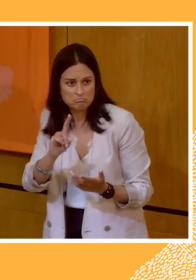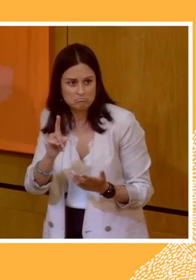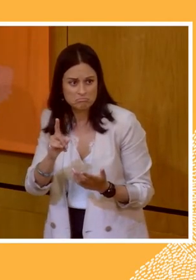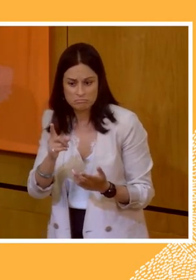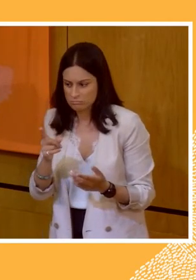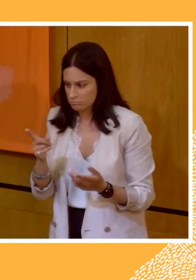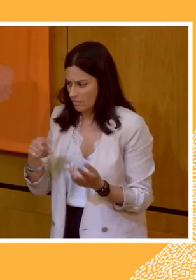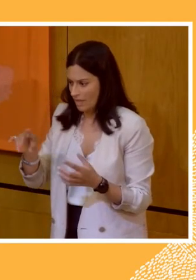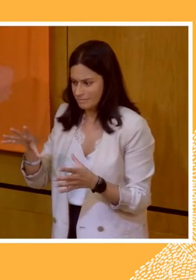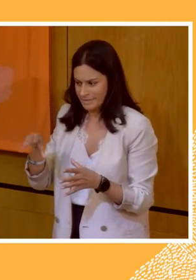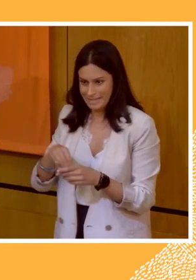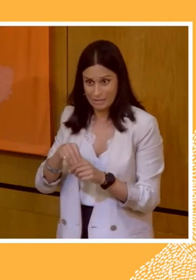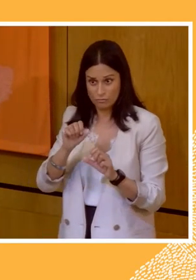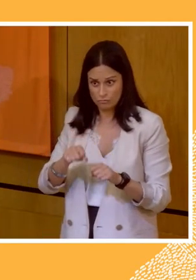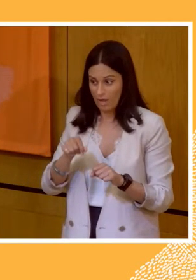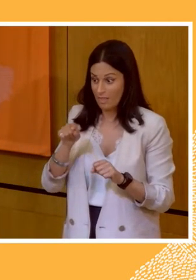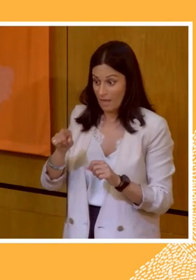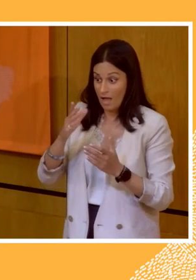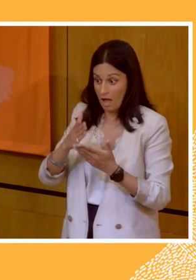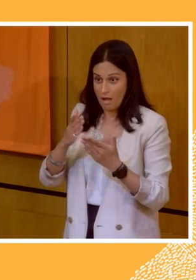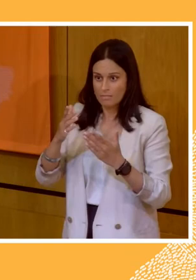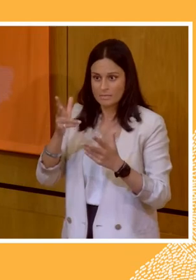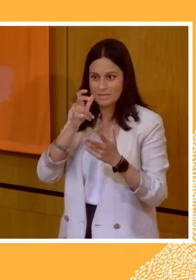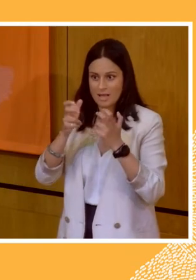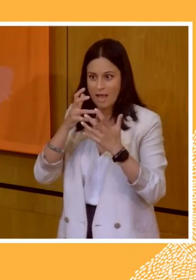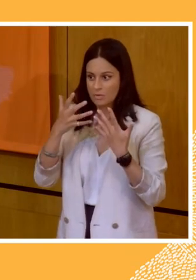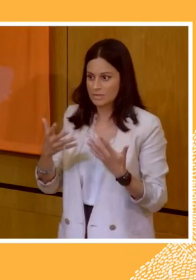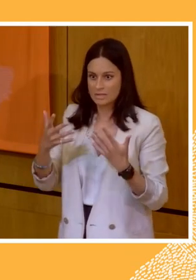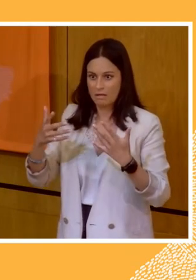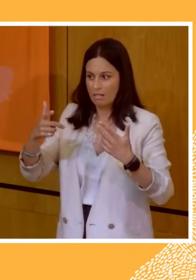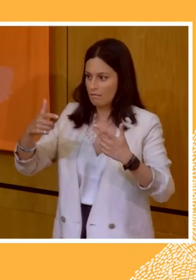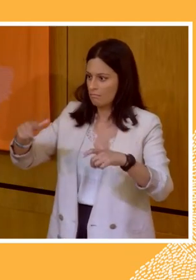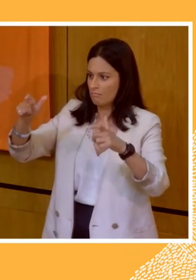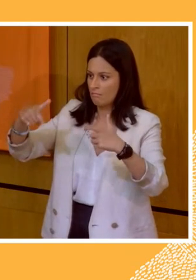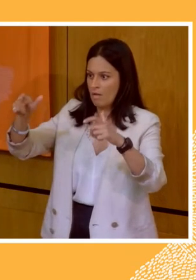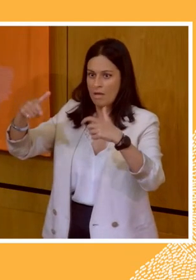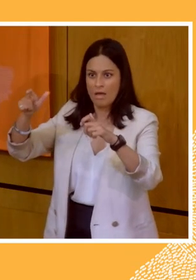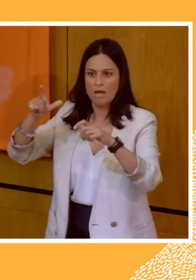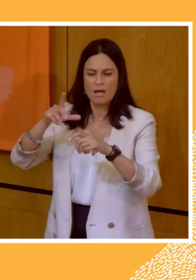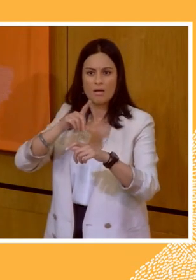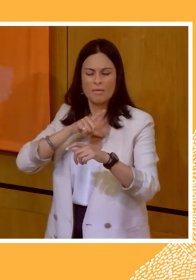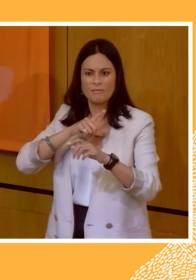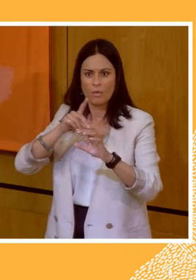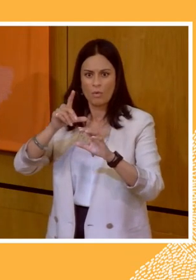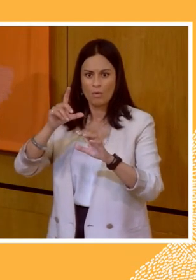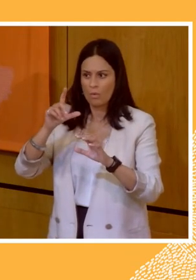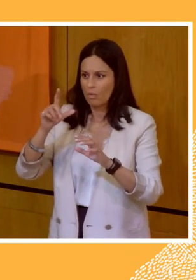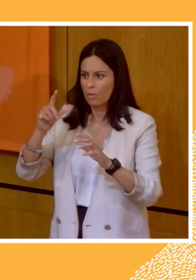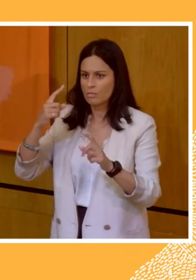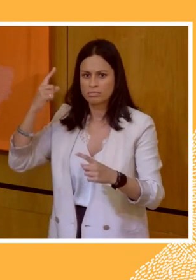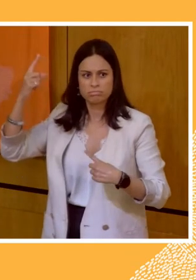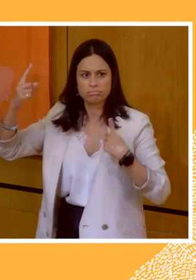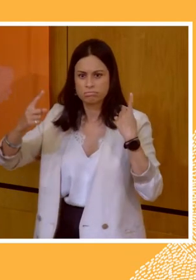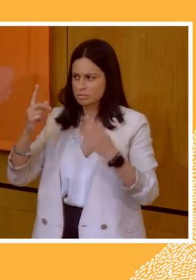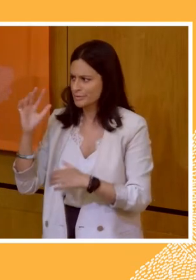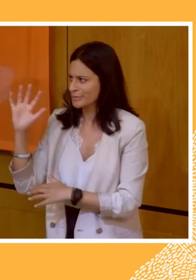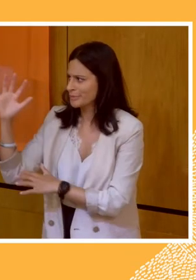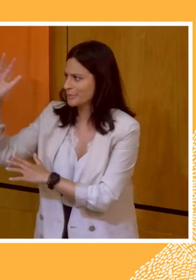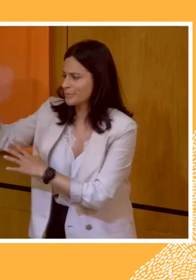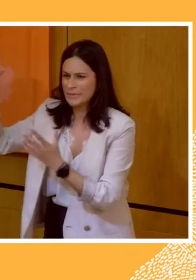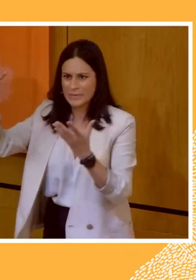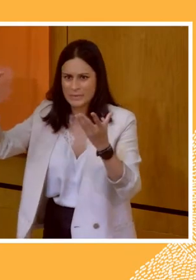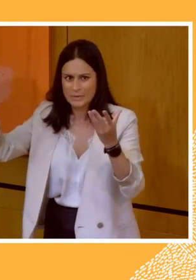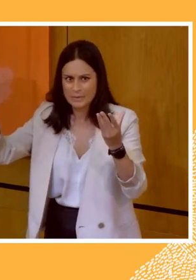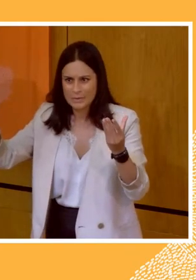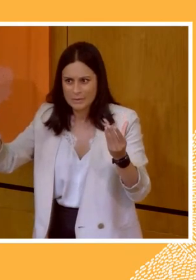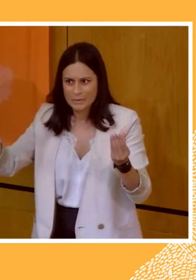which is all part of it, right? That's the sound world that those songs now exist in, whereas before they would have existed in the acoustically sort of